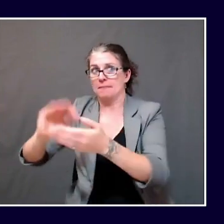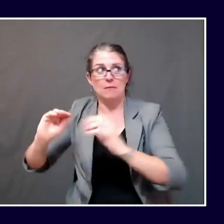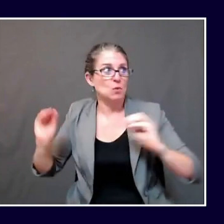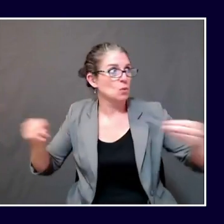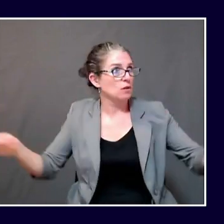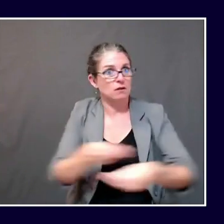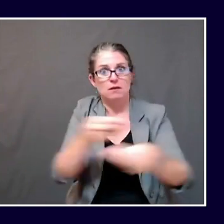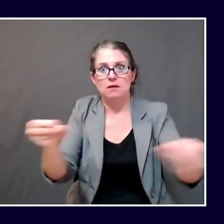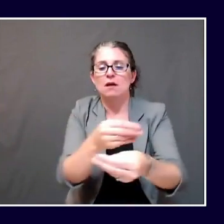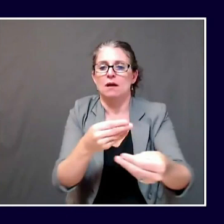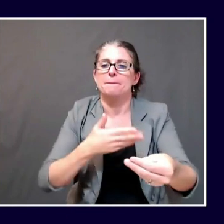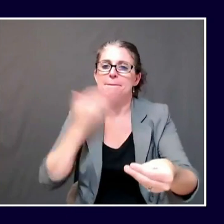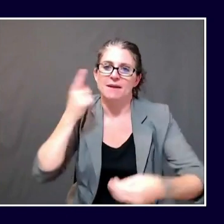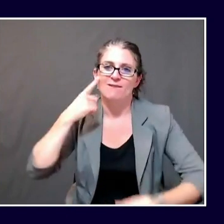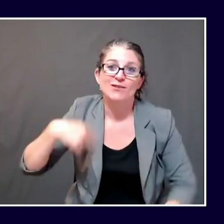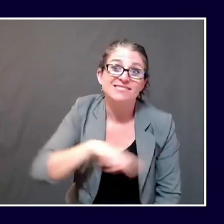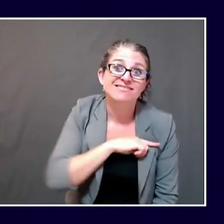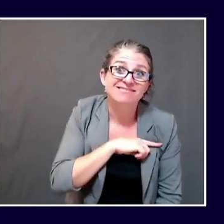is